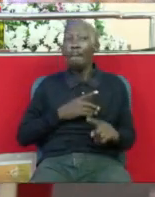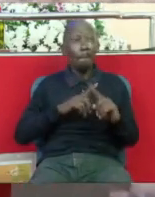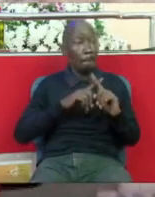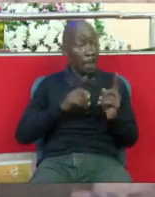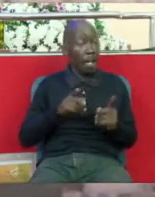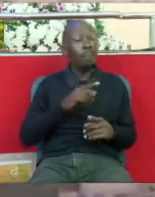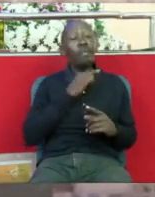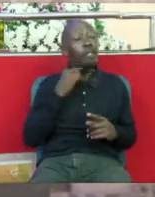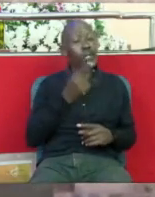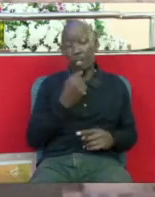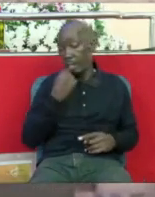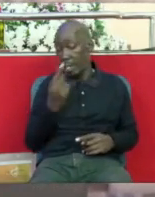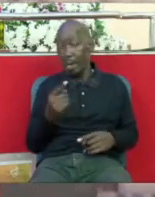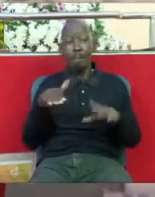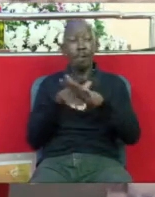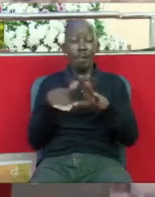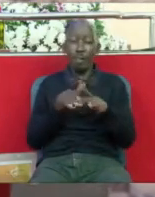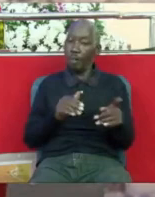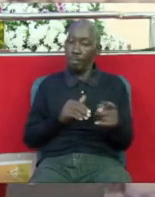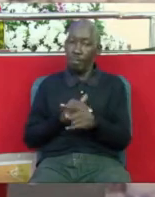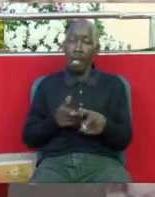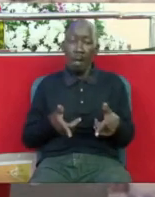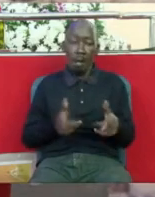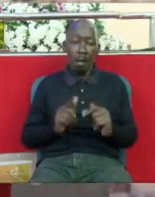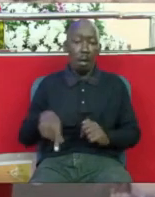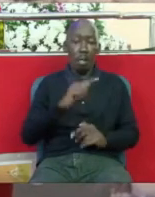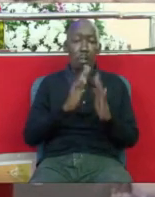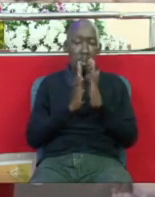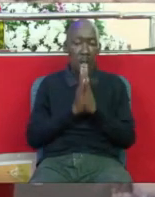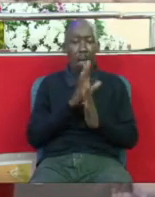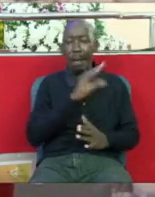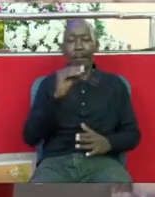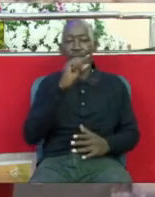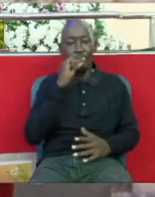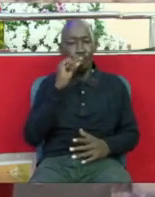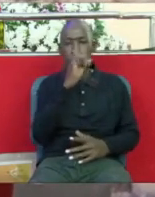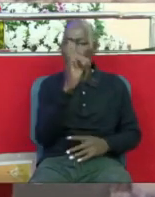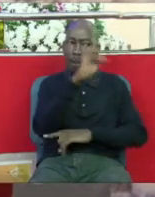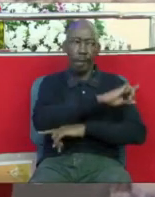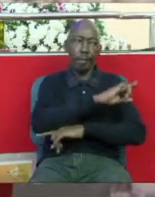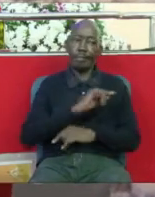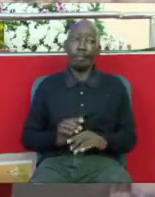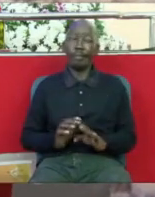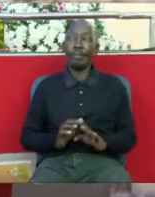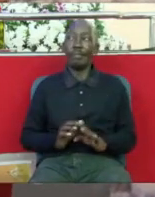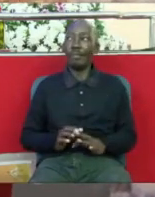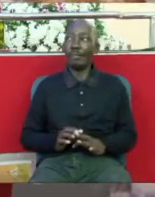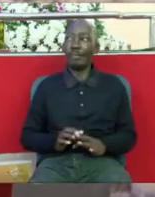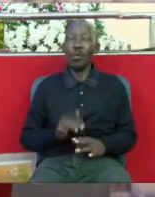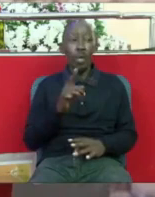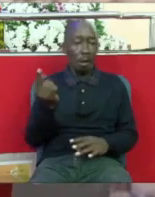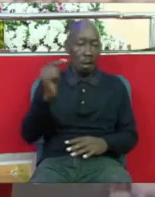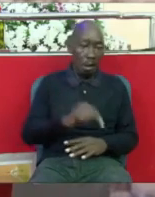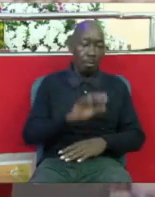them. Lakini akawaambia. Let us pray and fast for one day. Tuombe na tufunge kwa siku moja. We come to the